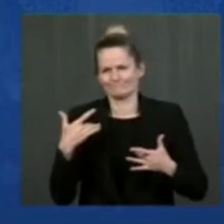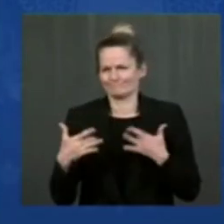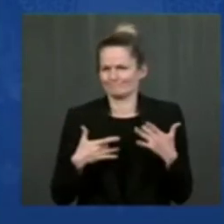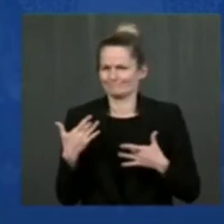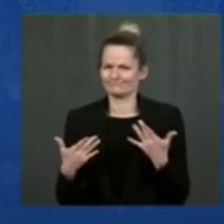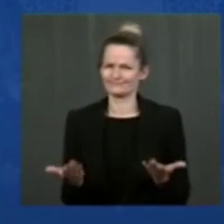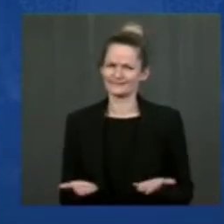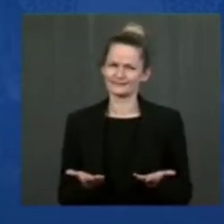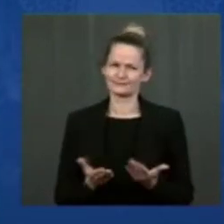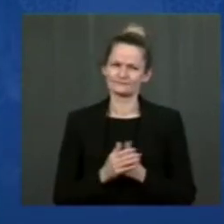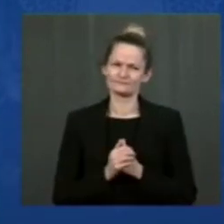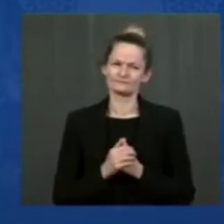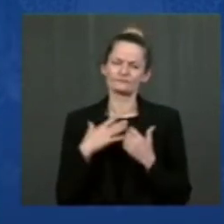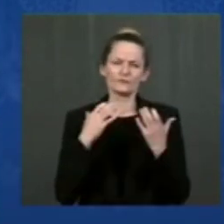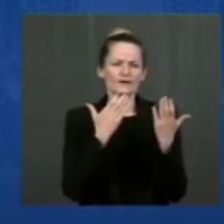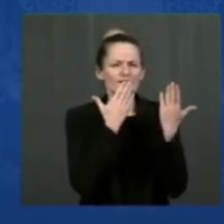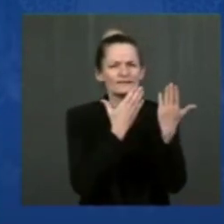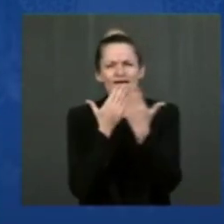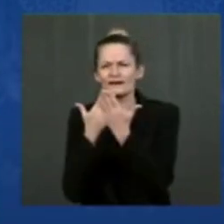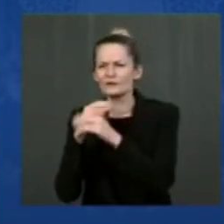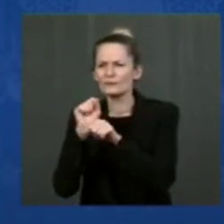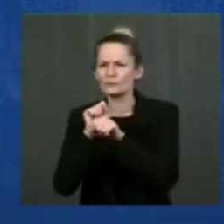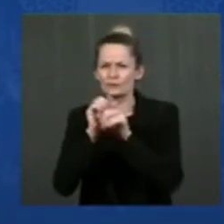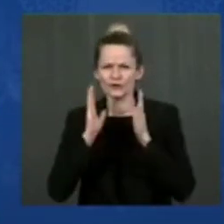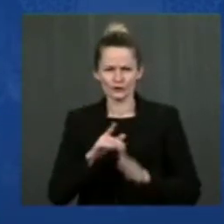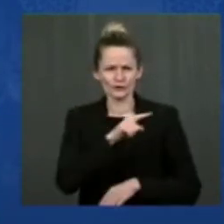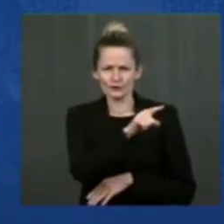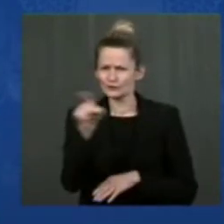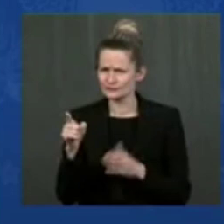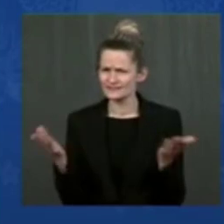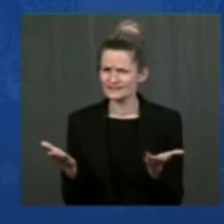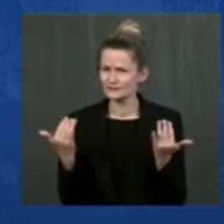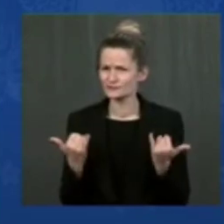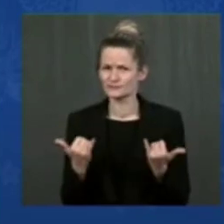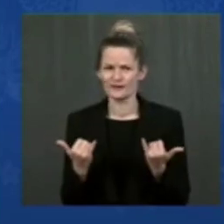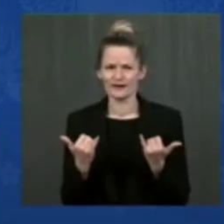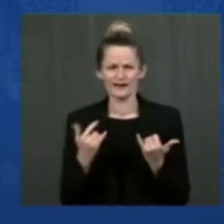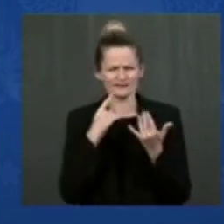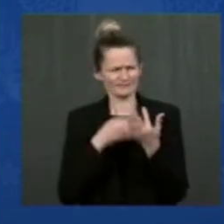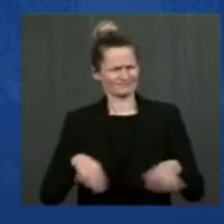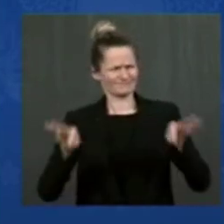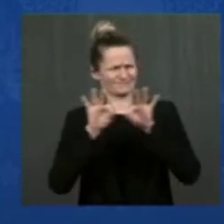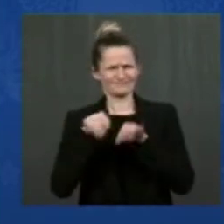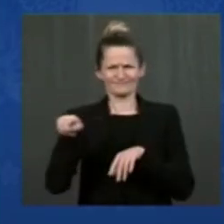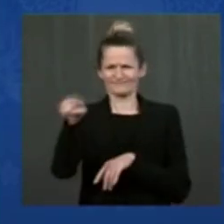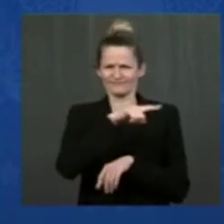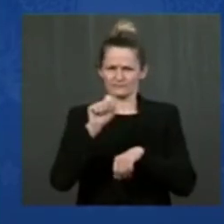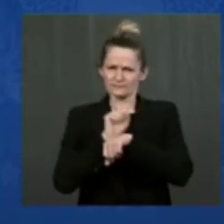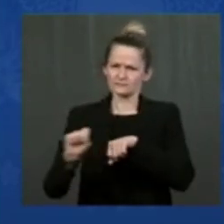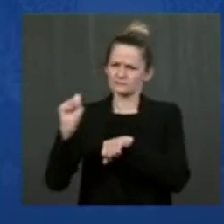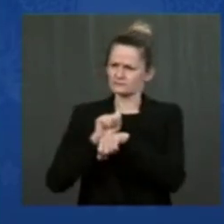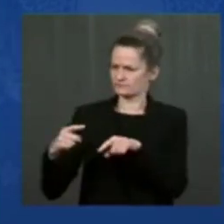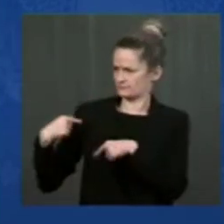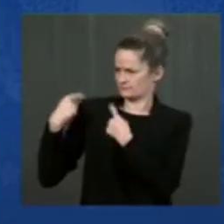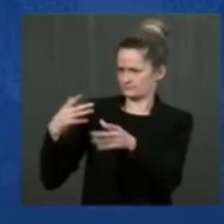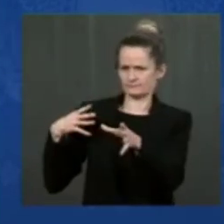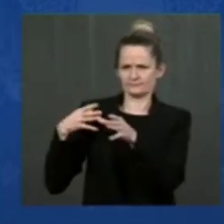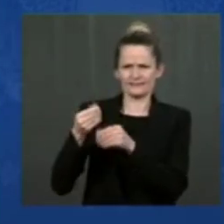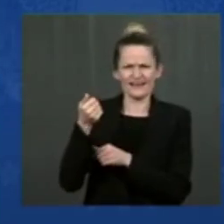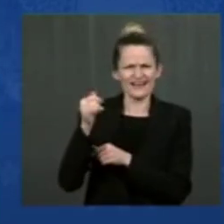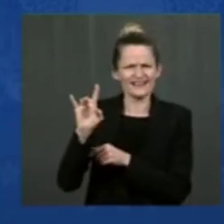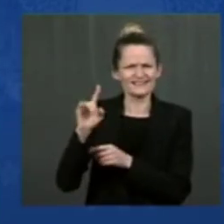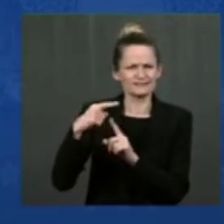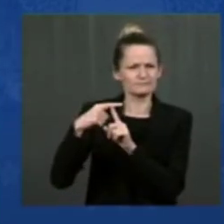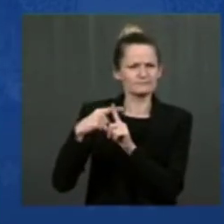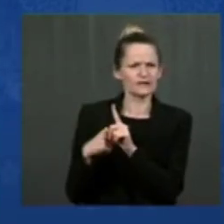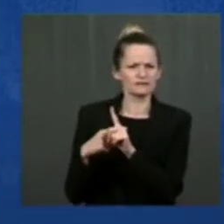that are here today. Any essential workers, all the folks that have been working hard for the last 18 months and throughout your entire career, thank you. I want to give a special